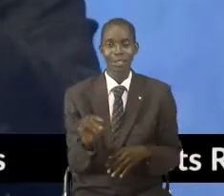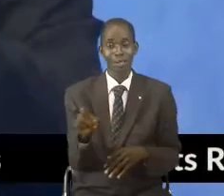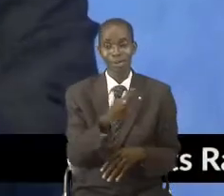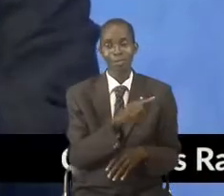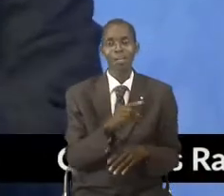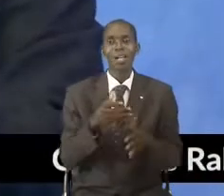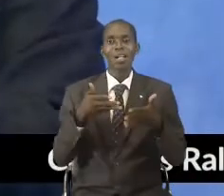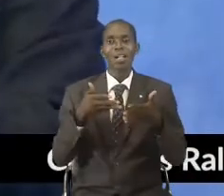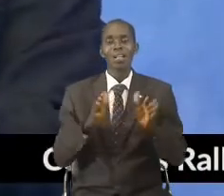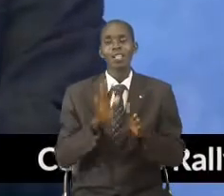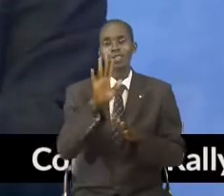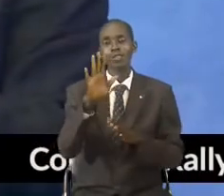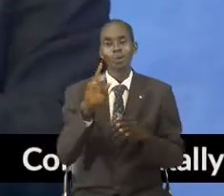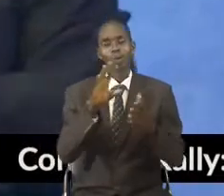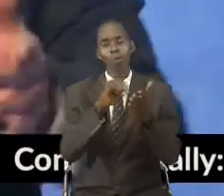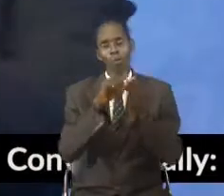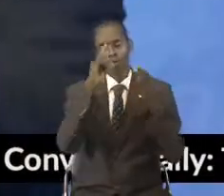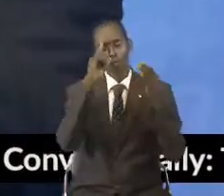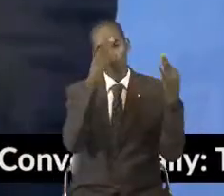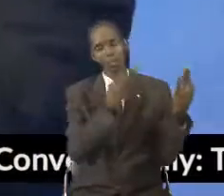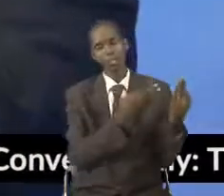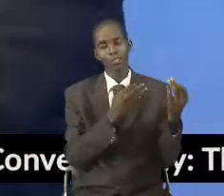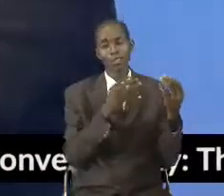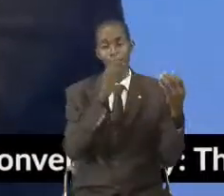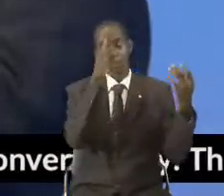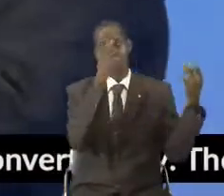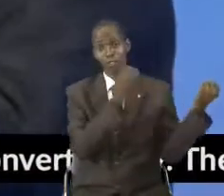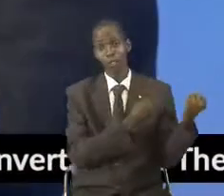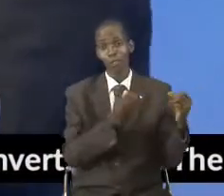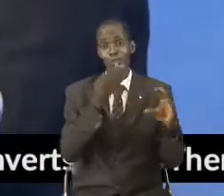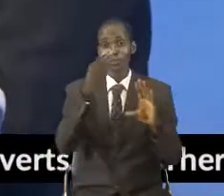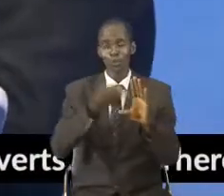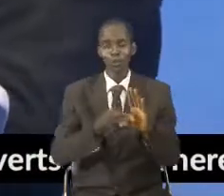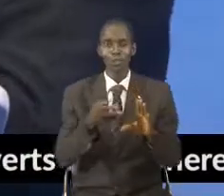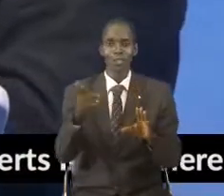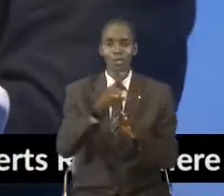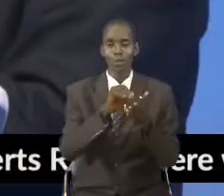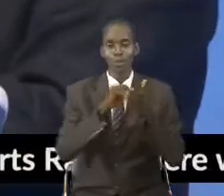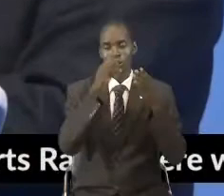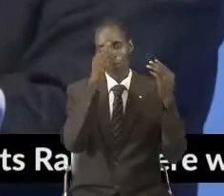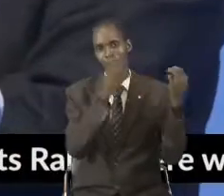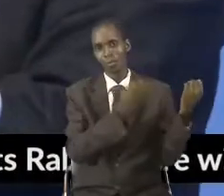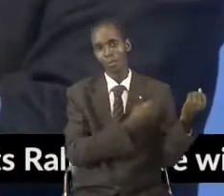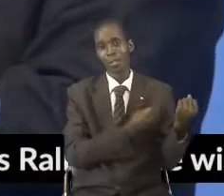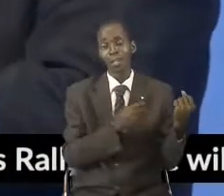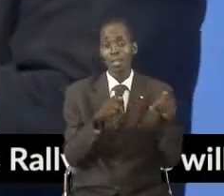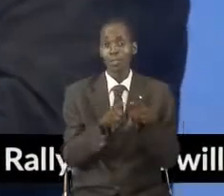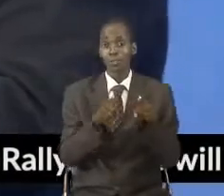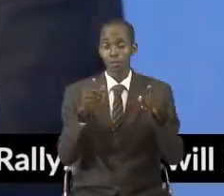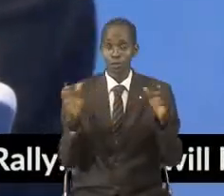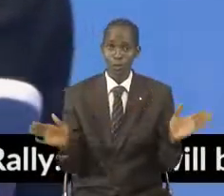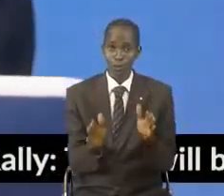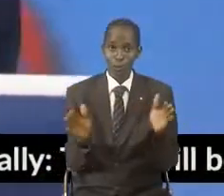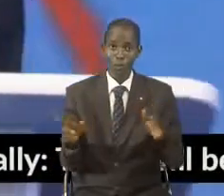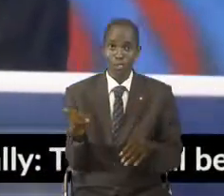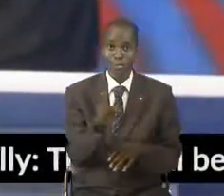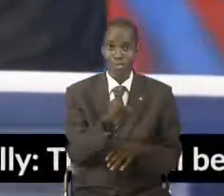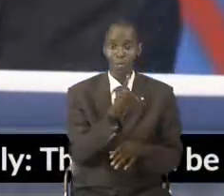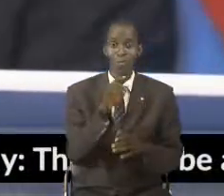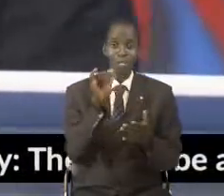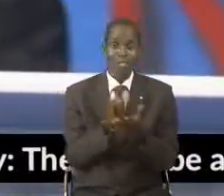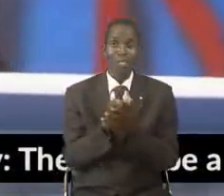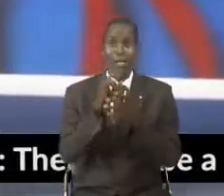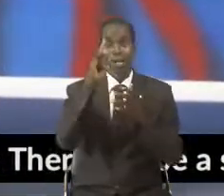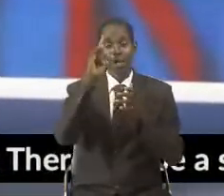them. Encourage them. Let your faith join with their faith. And as we encourage